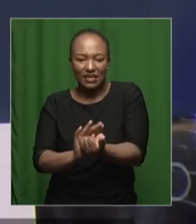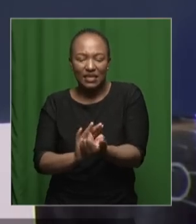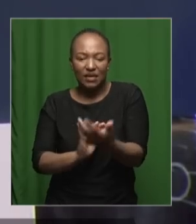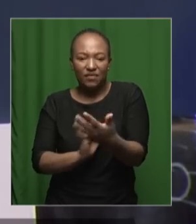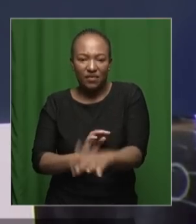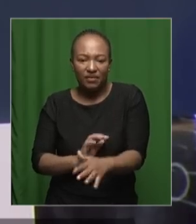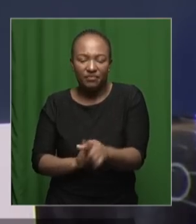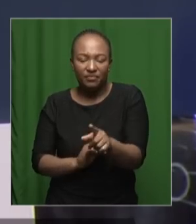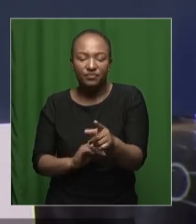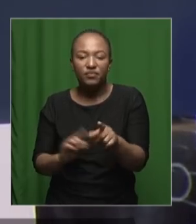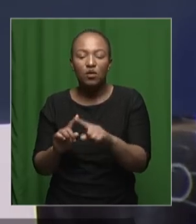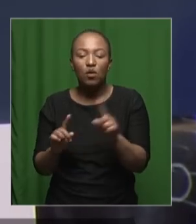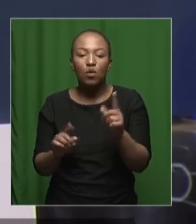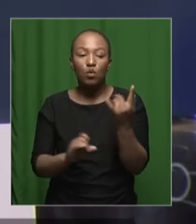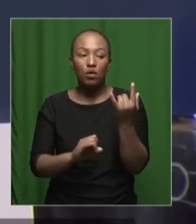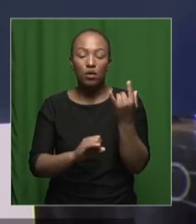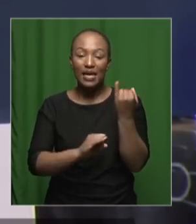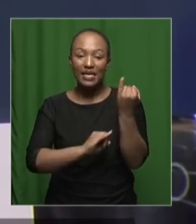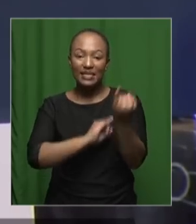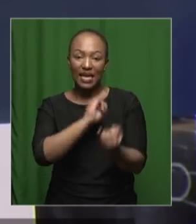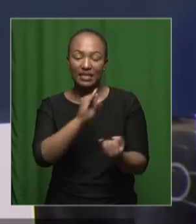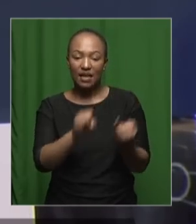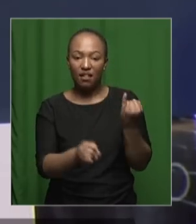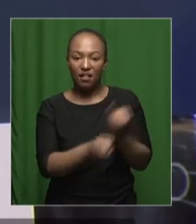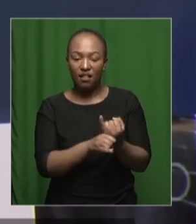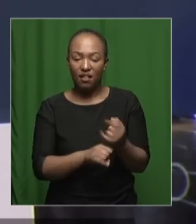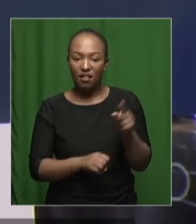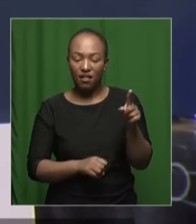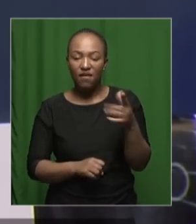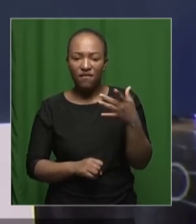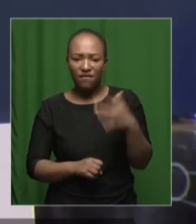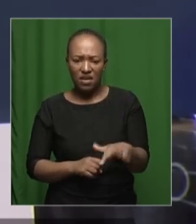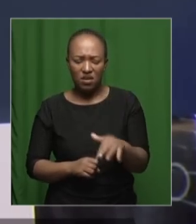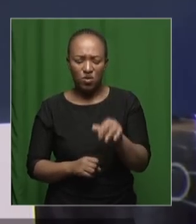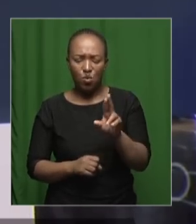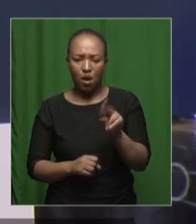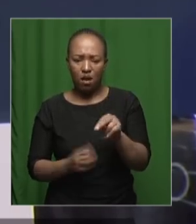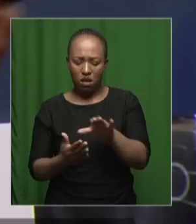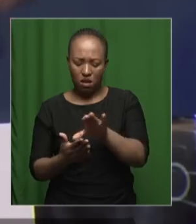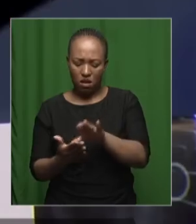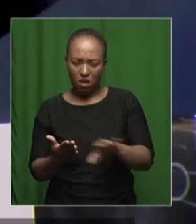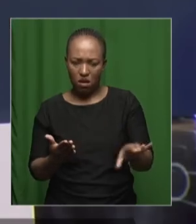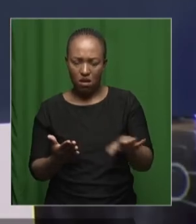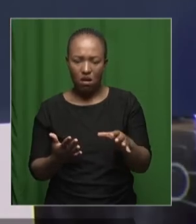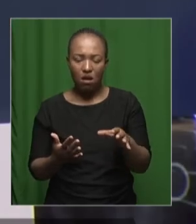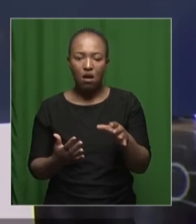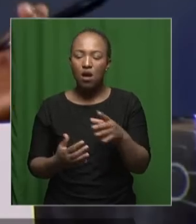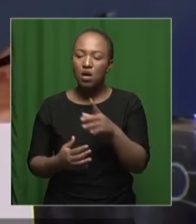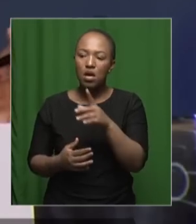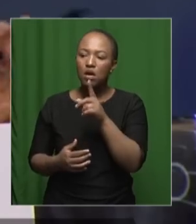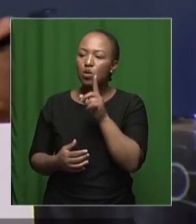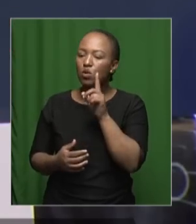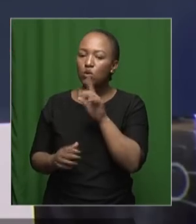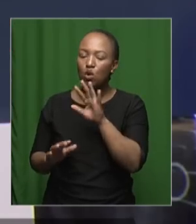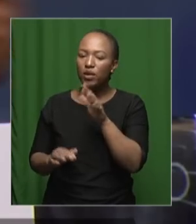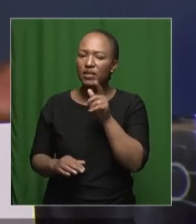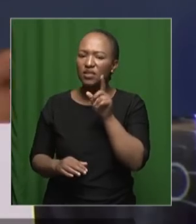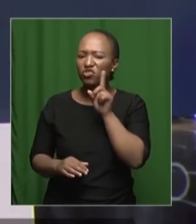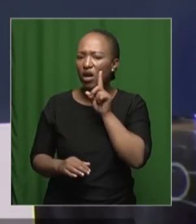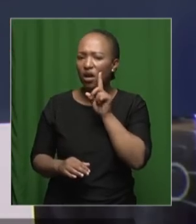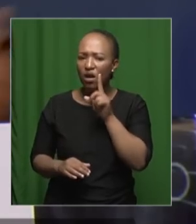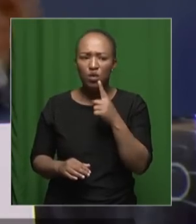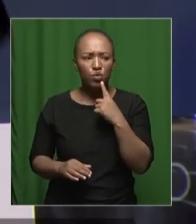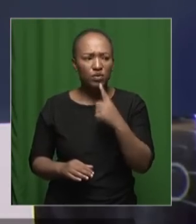what even the international conventions are saying. Now, instead of going to check that, he is saying, I'm tired, and